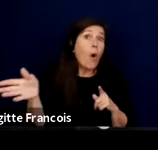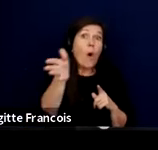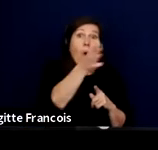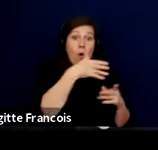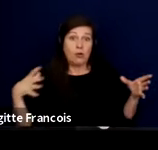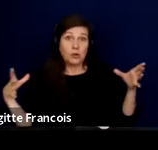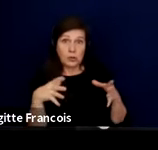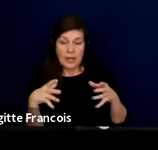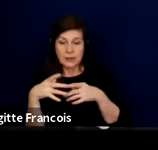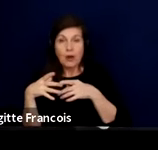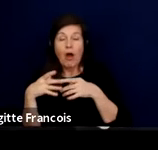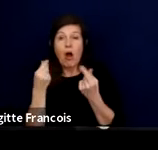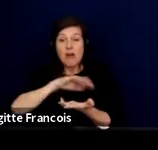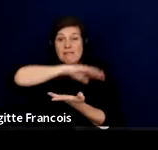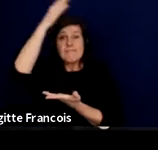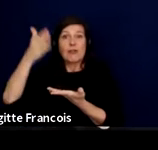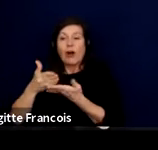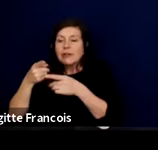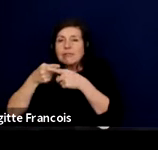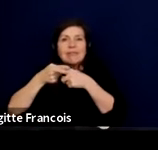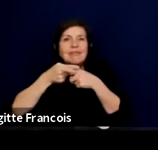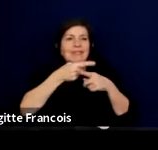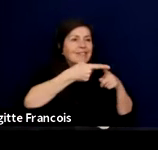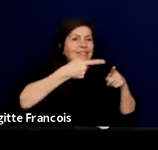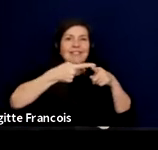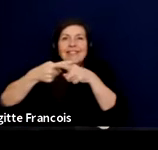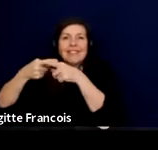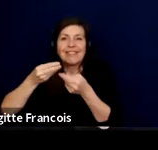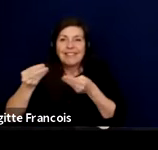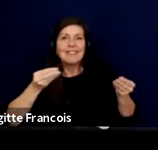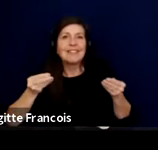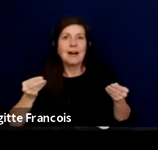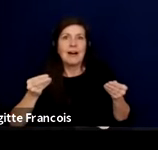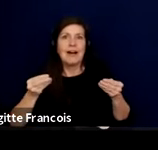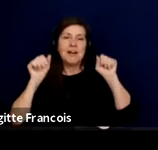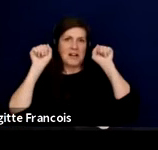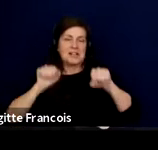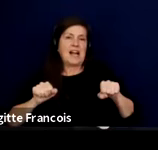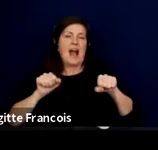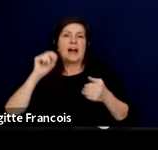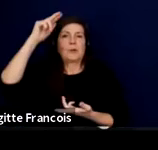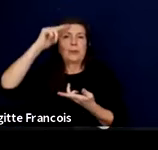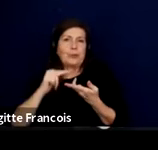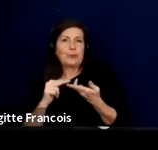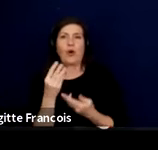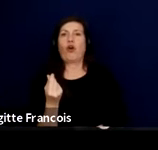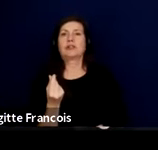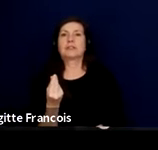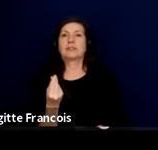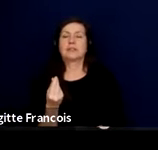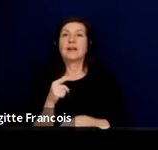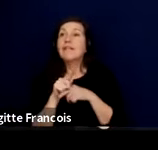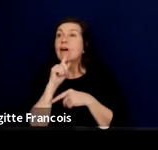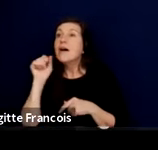down. It won't be so expensive if we And when all you do it say together. all, who do you mean then? Everyone in the